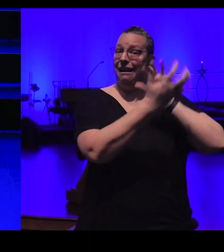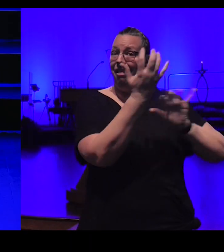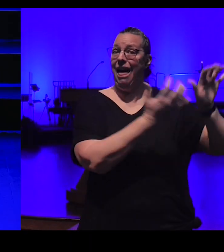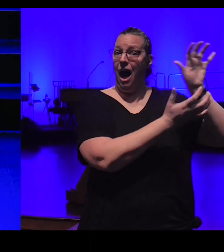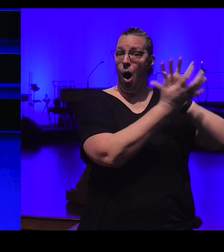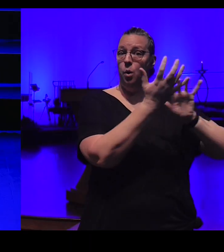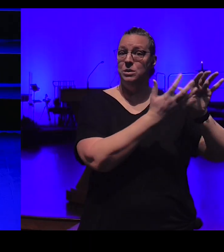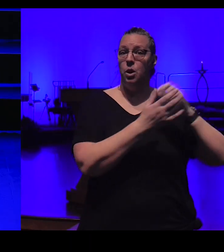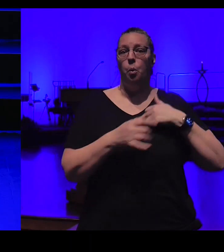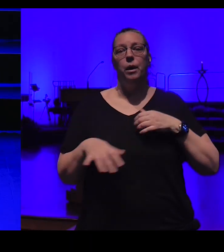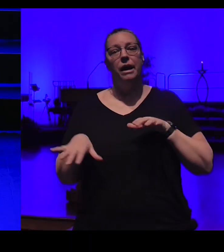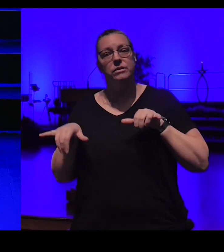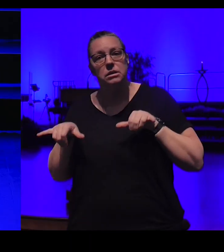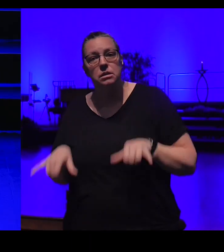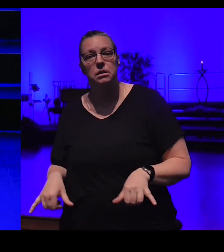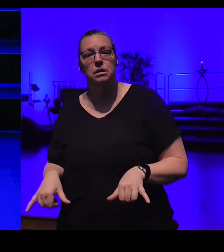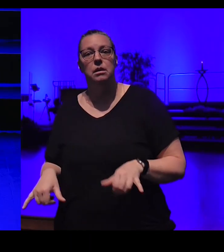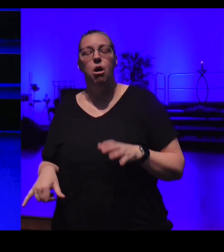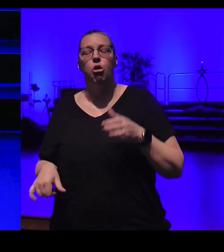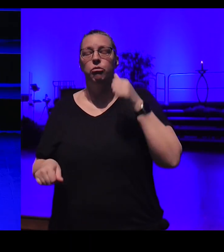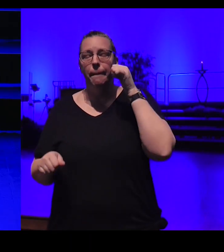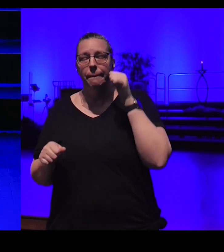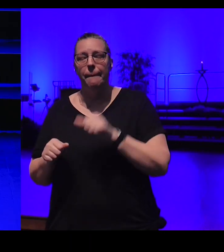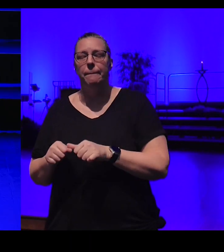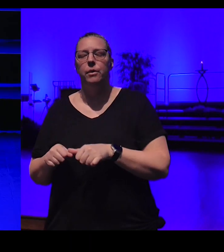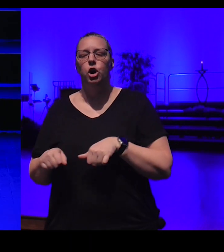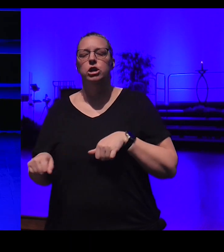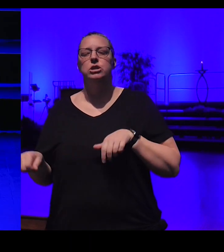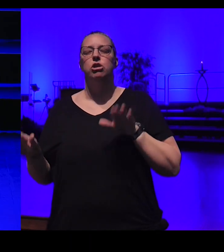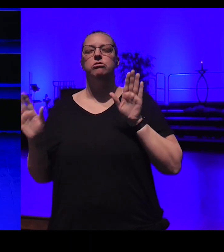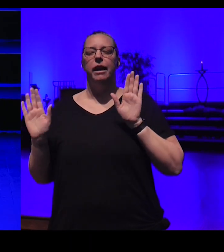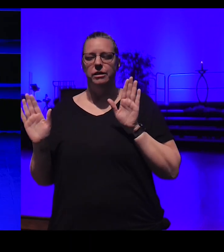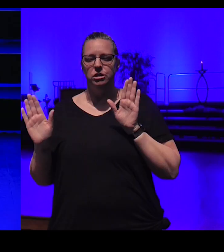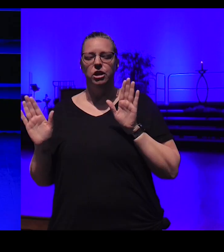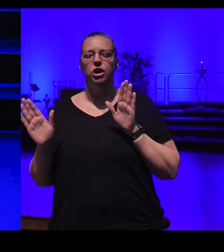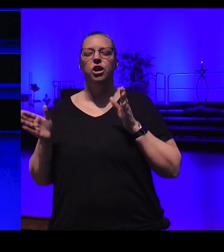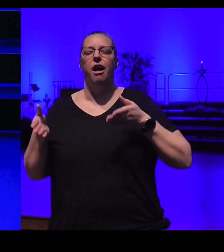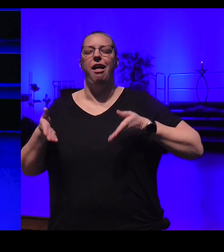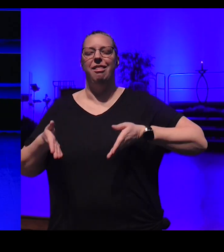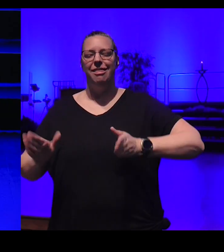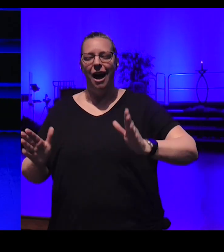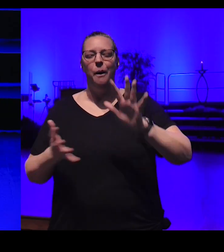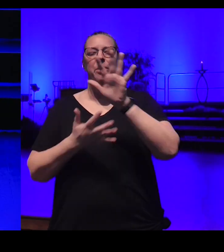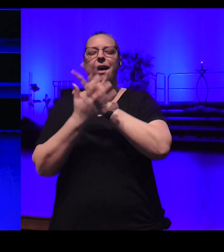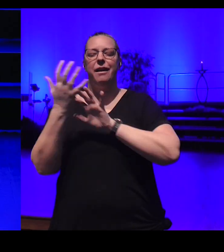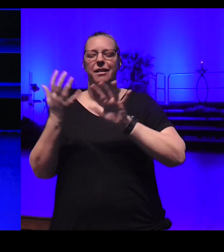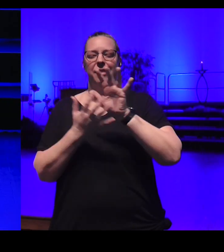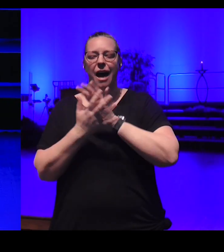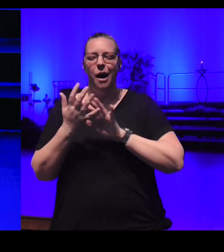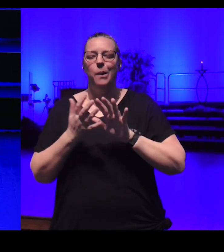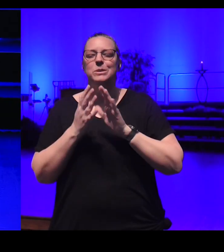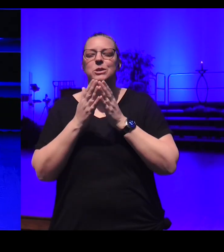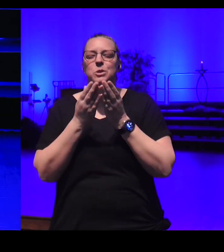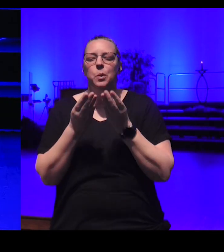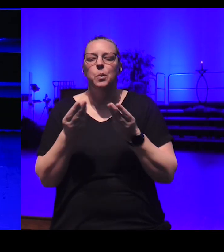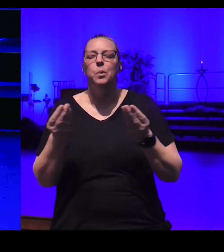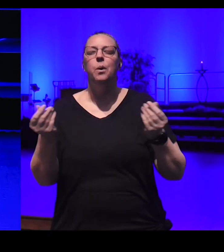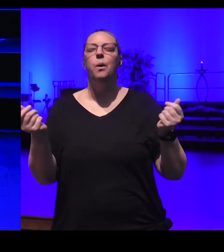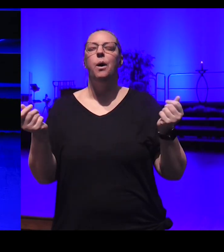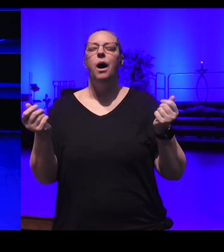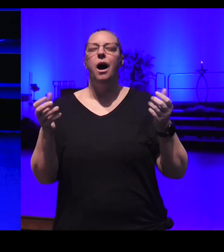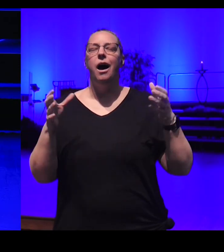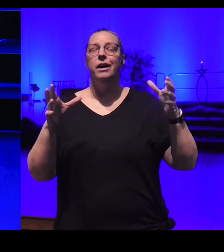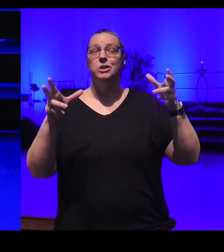get still, surrender, and remember in order to allow the clouds to part in our awareness, to